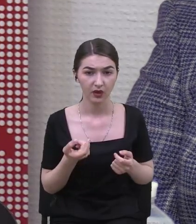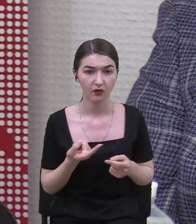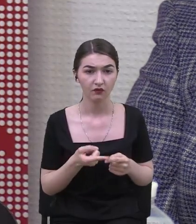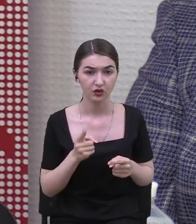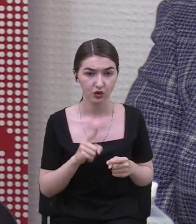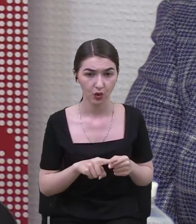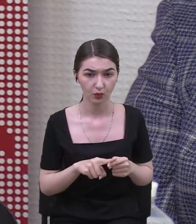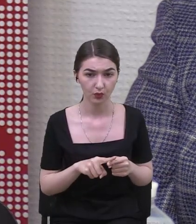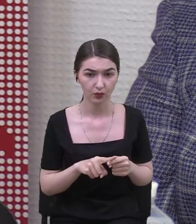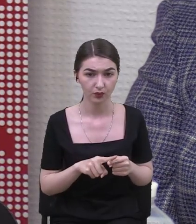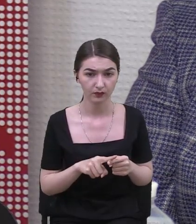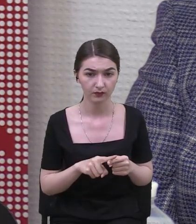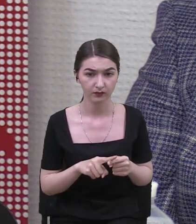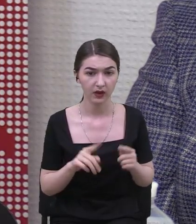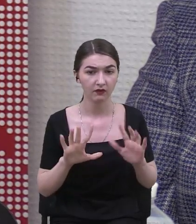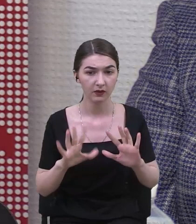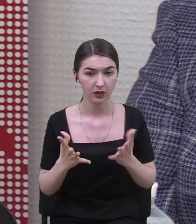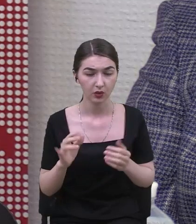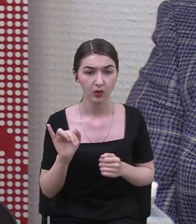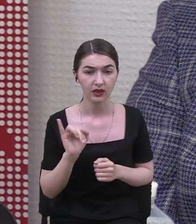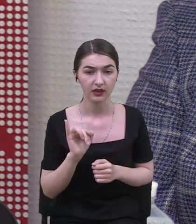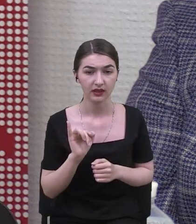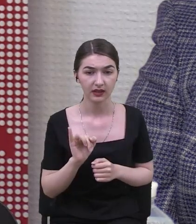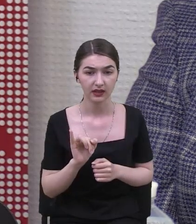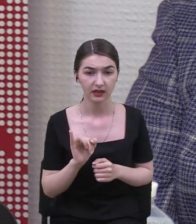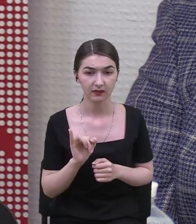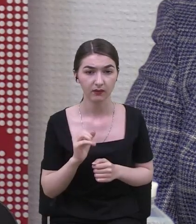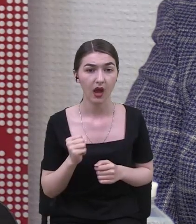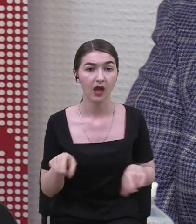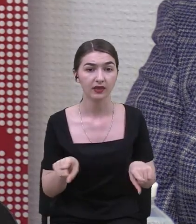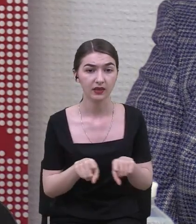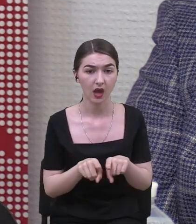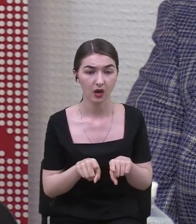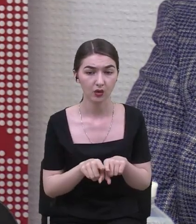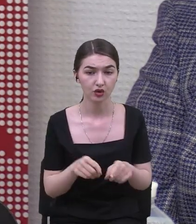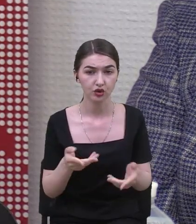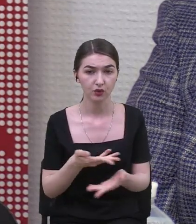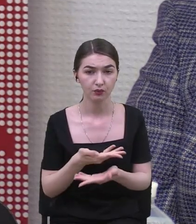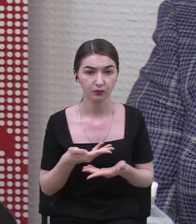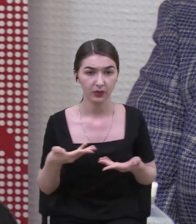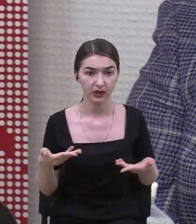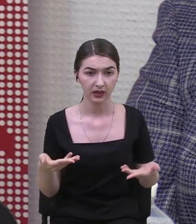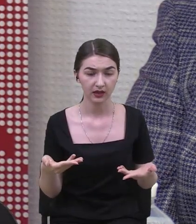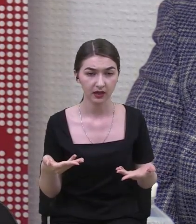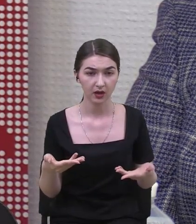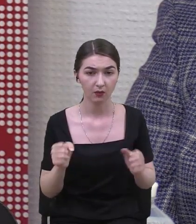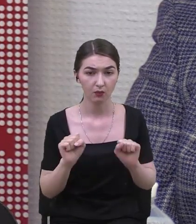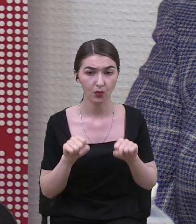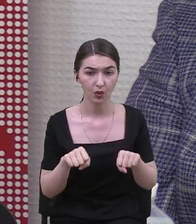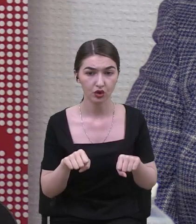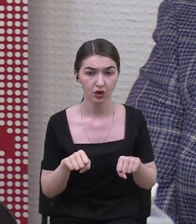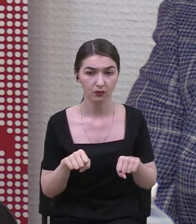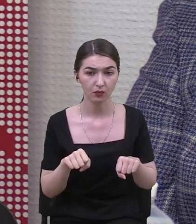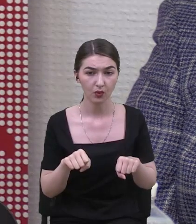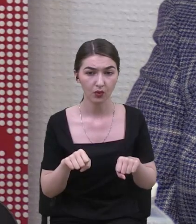important to foster inclusion. We cannot forget data. We need to count persons with